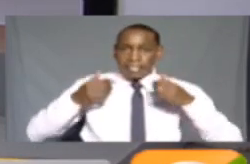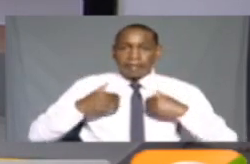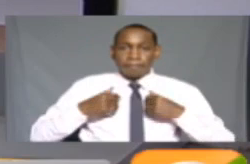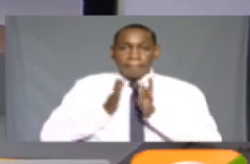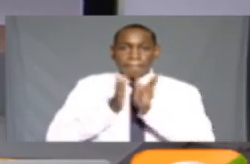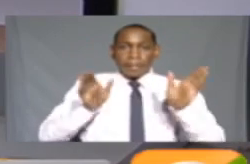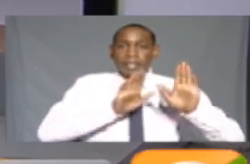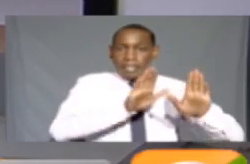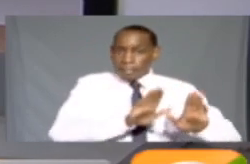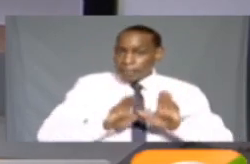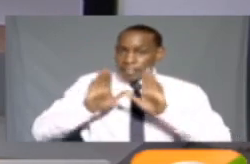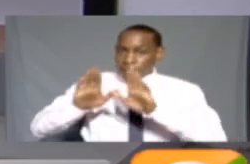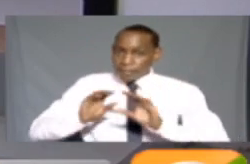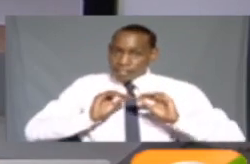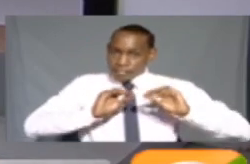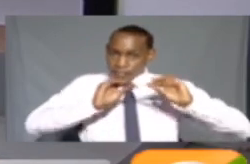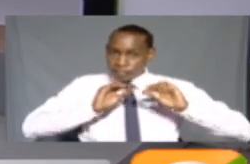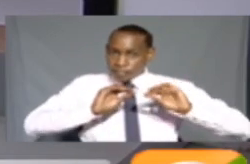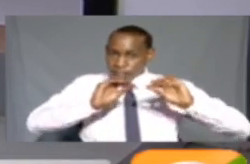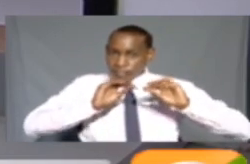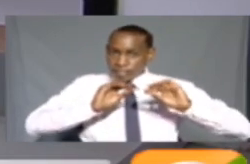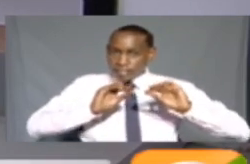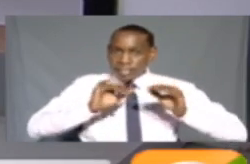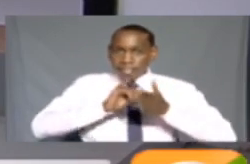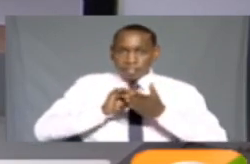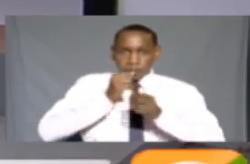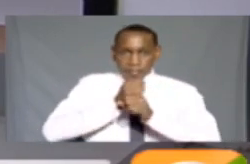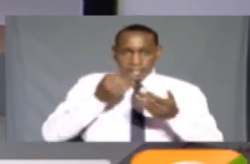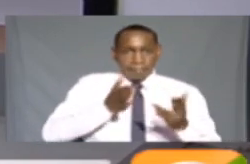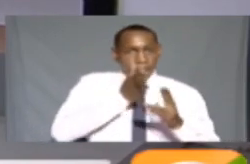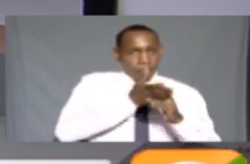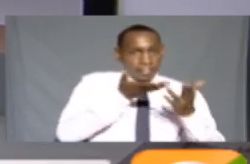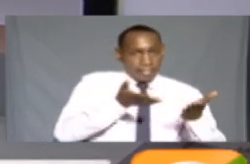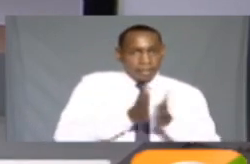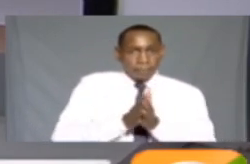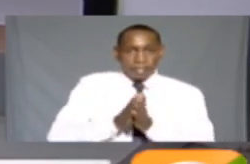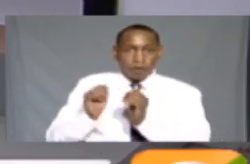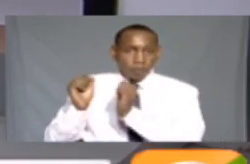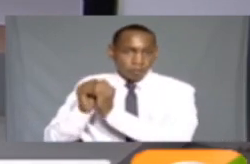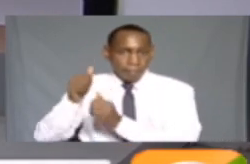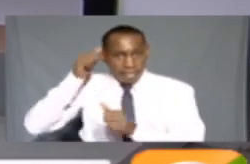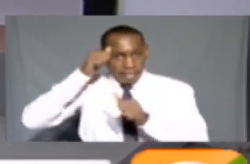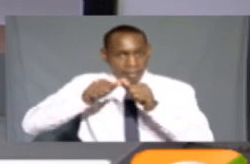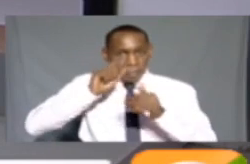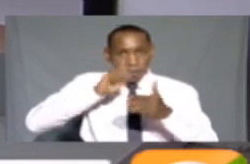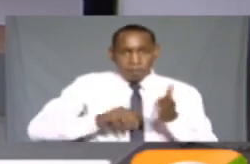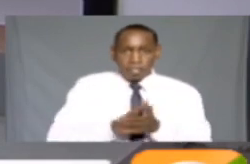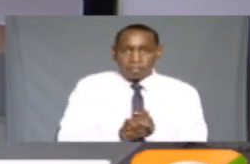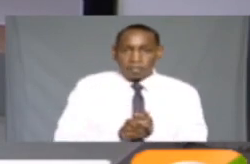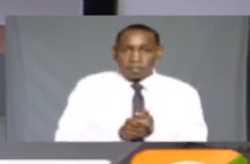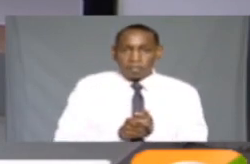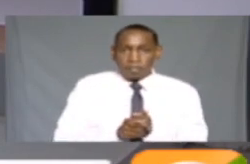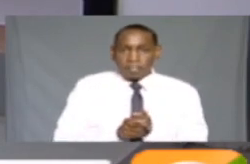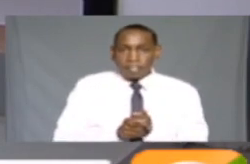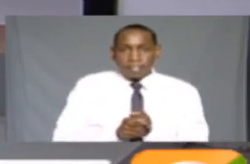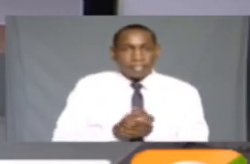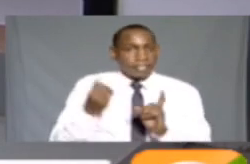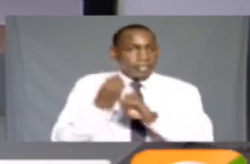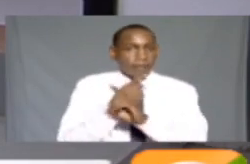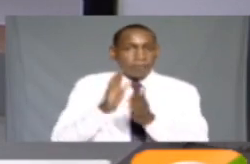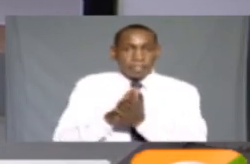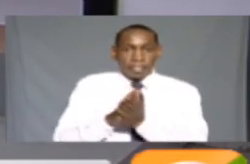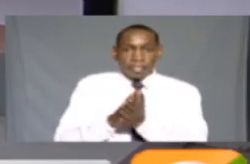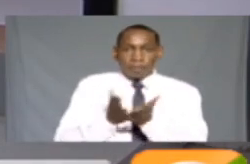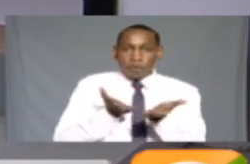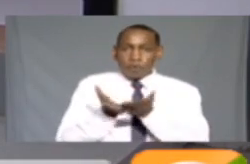public campaign on this, and that is partly what we're doing now. So between now and then, and remember, don't be like the time of Huduma number. We need to get